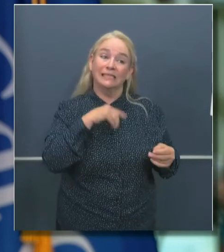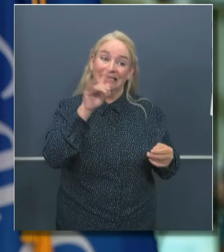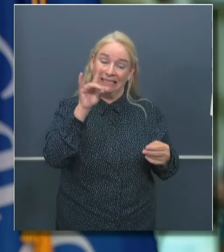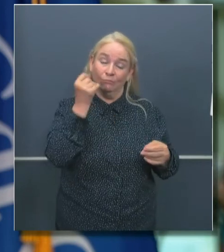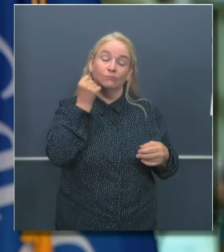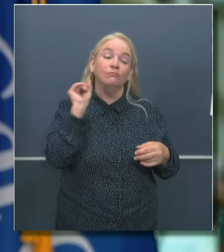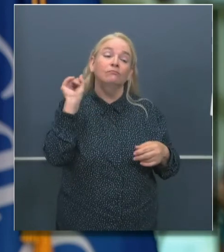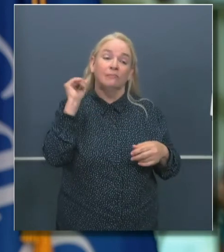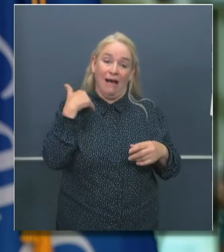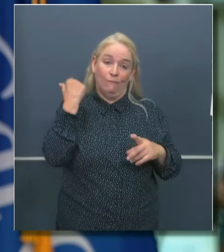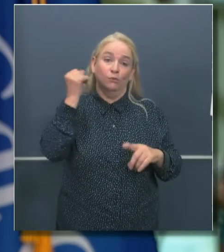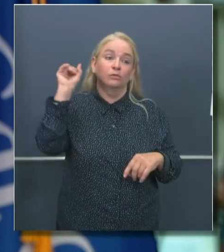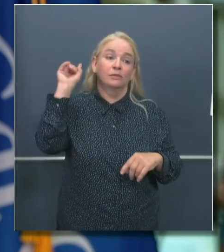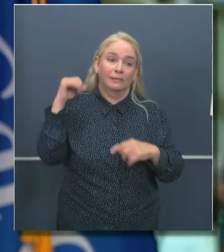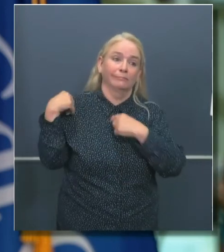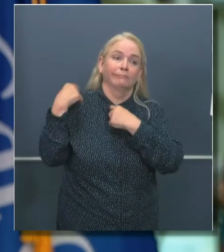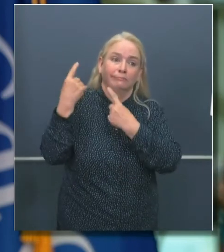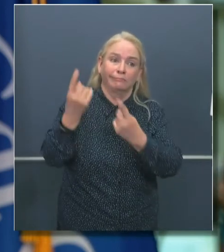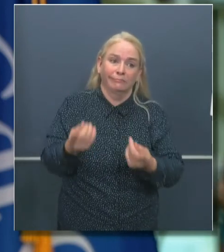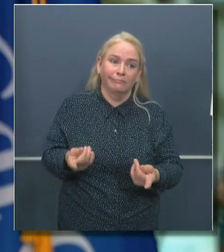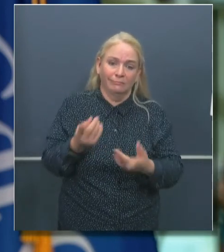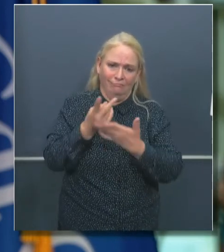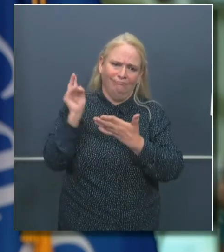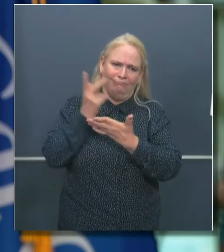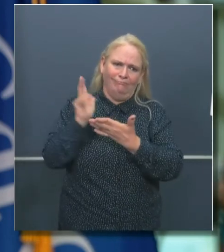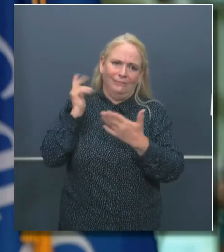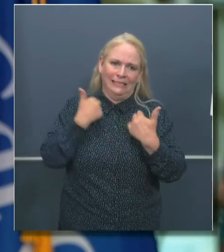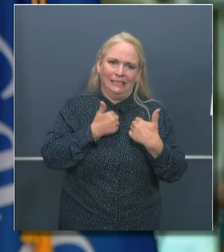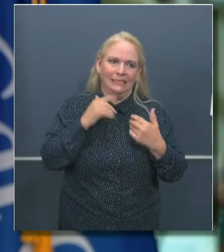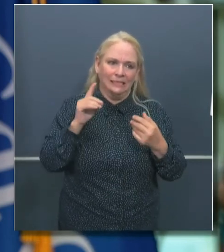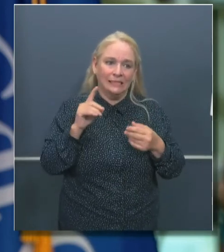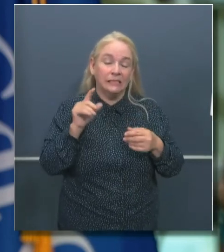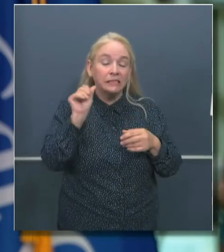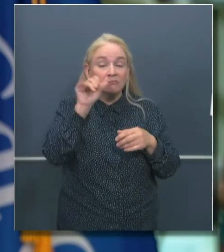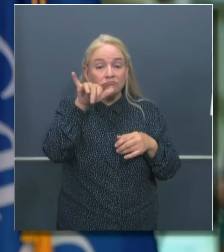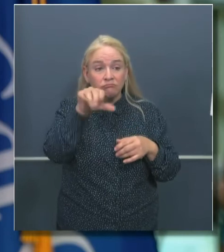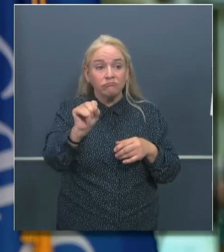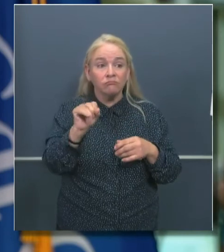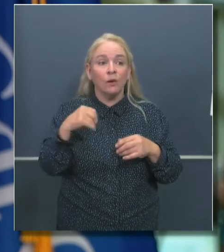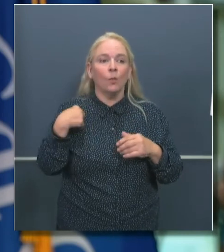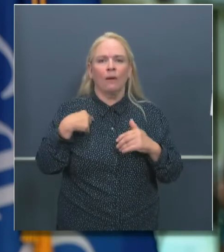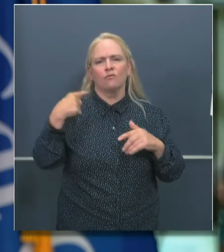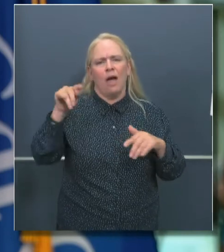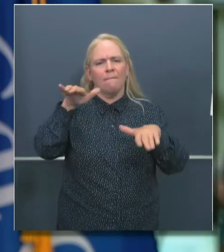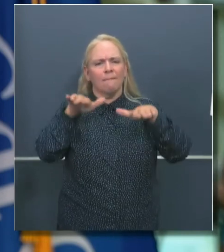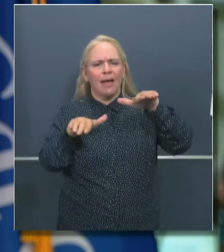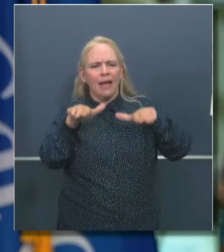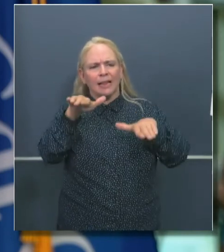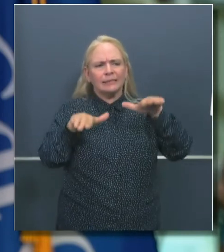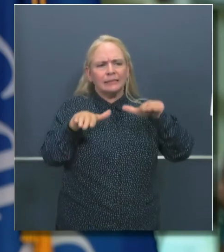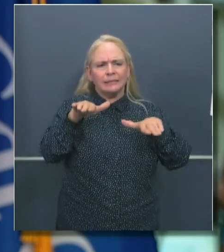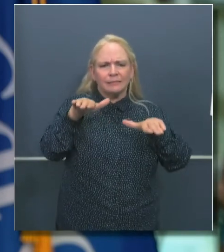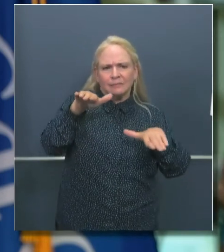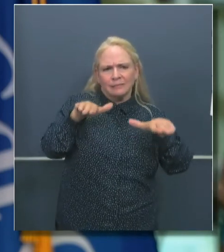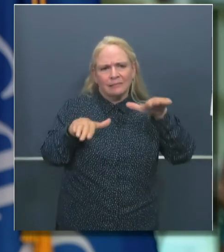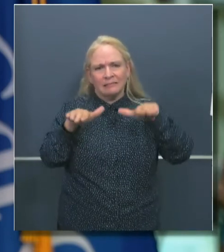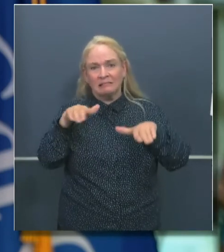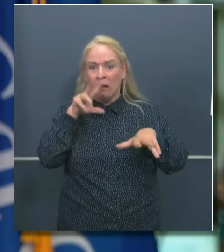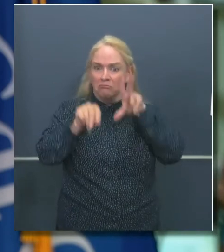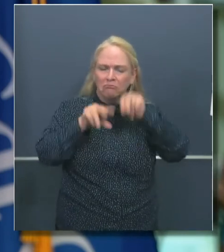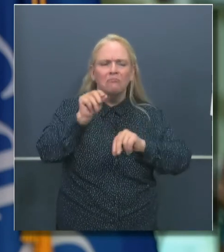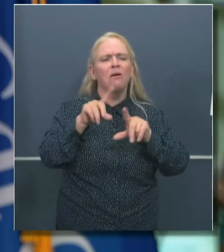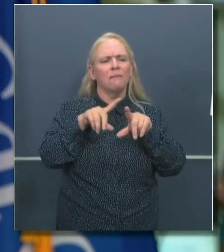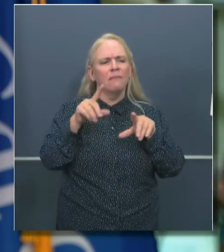the course of a couple of weeks ago, and so we're trying to continually balance that with safety